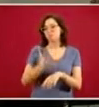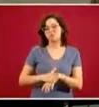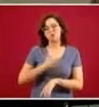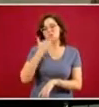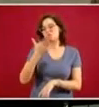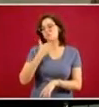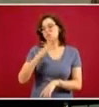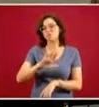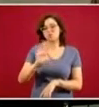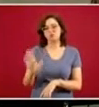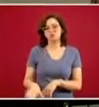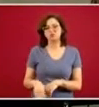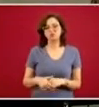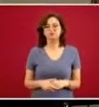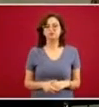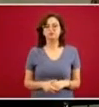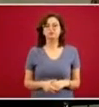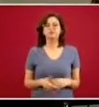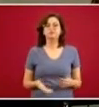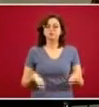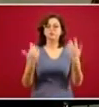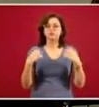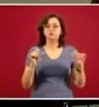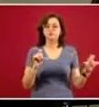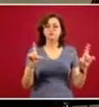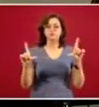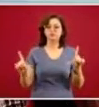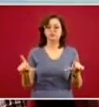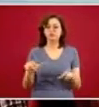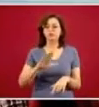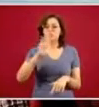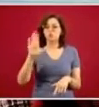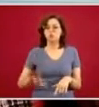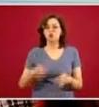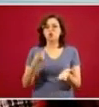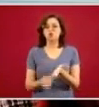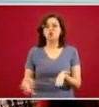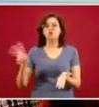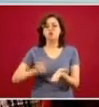chart. 75% of deaths have been male.